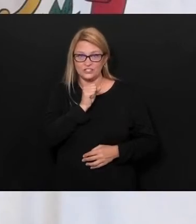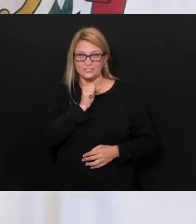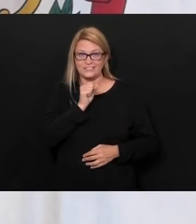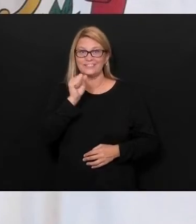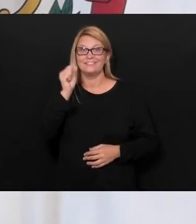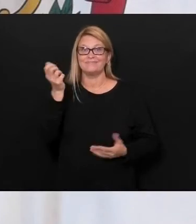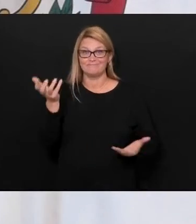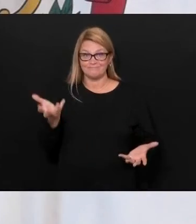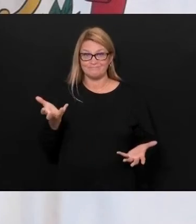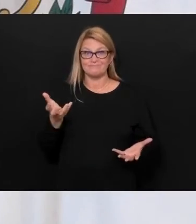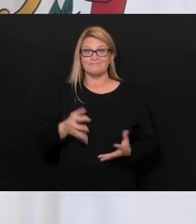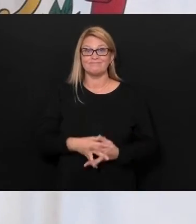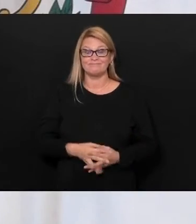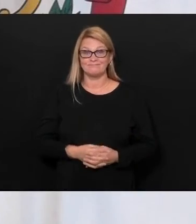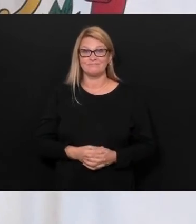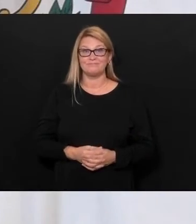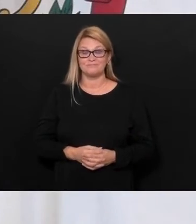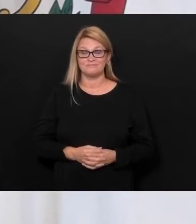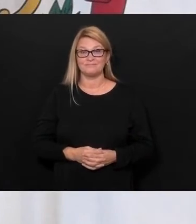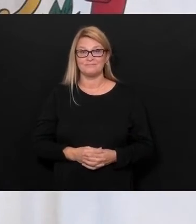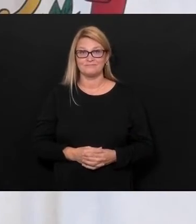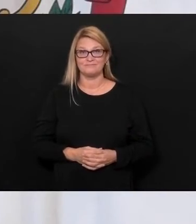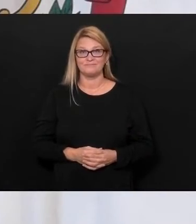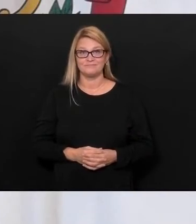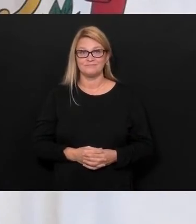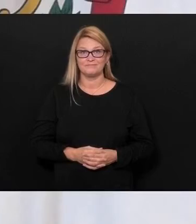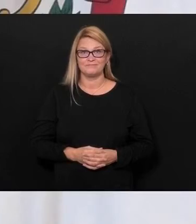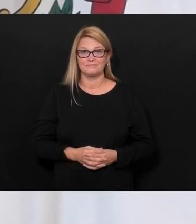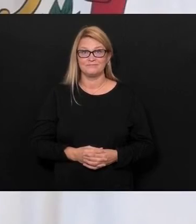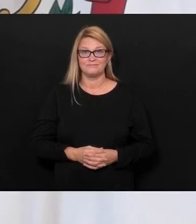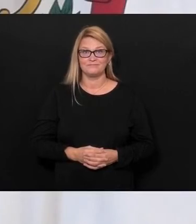age. So, with all